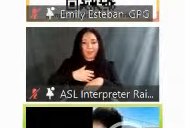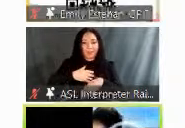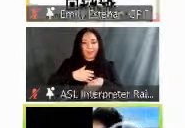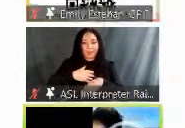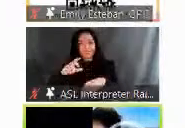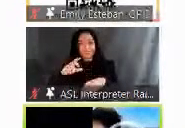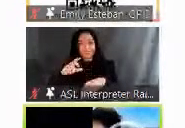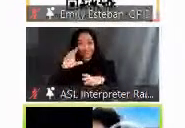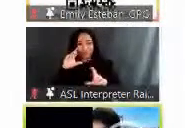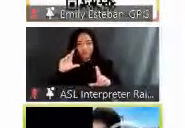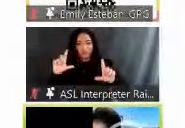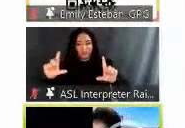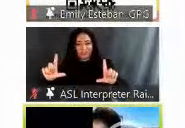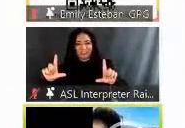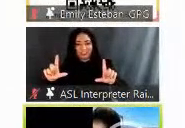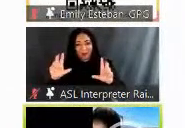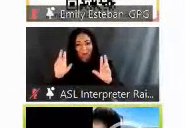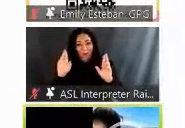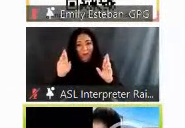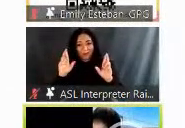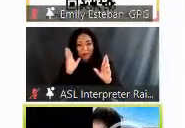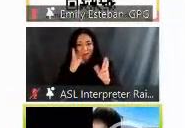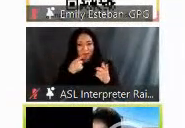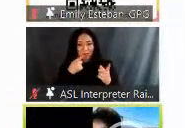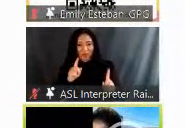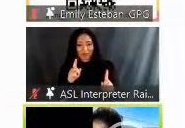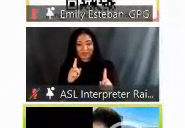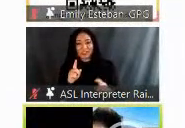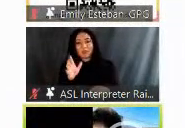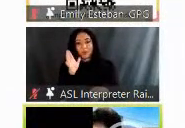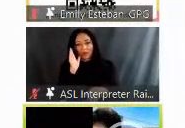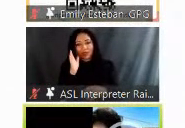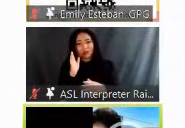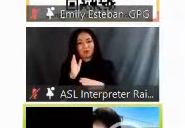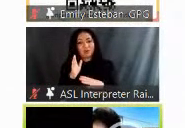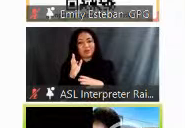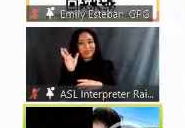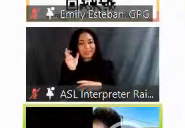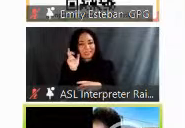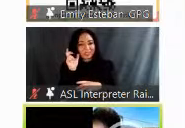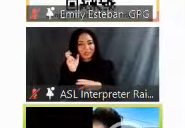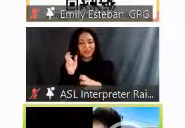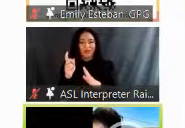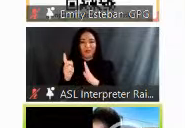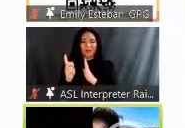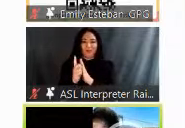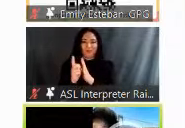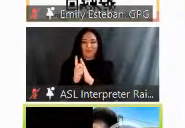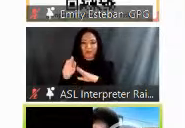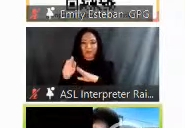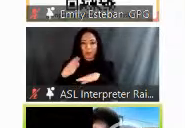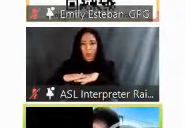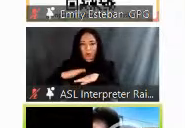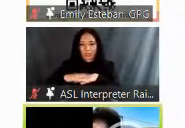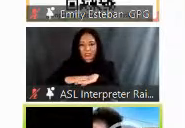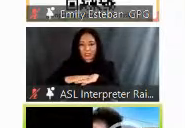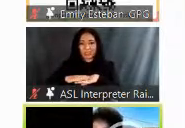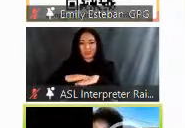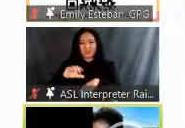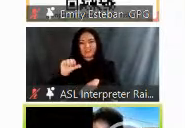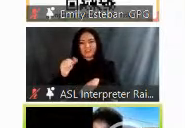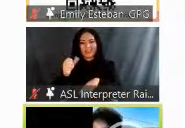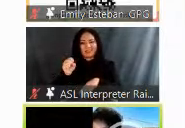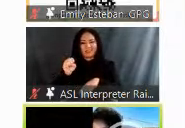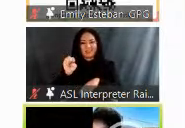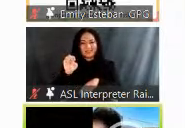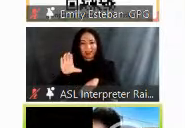in a couple of seconds. You will receive a warning sound when there are 10 seconds remaining. And then for fairness, if your